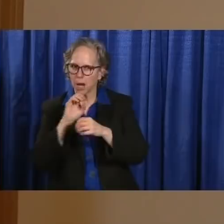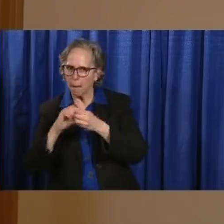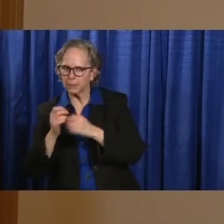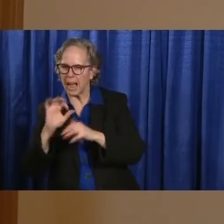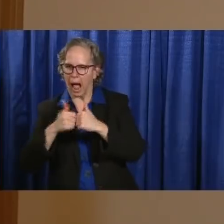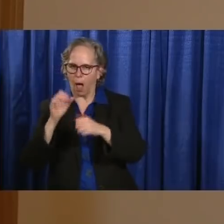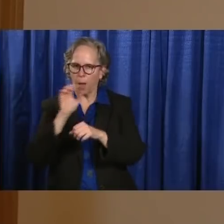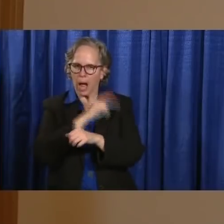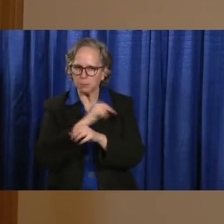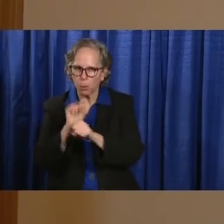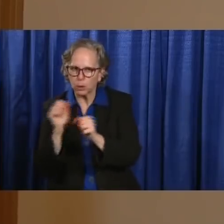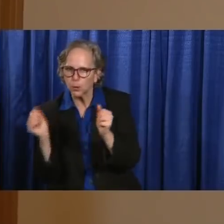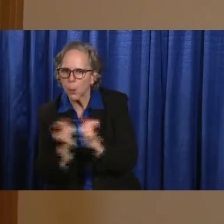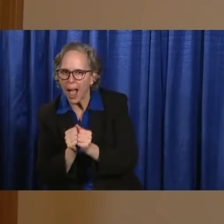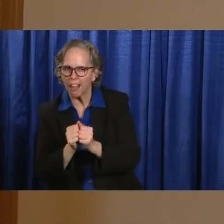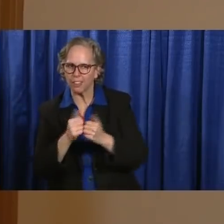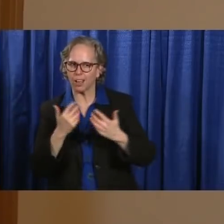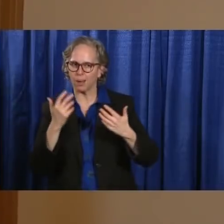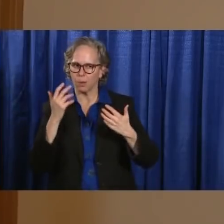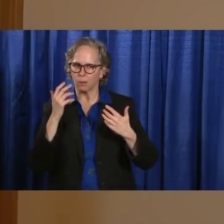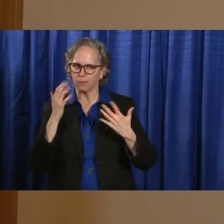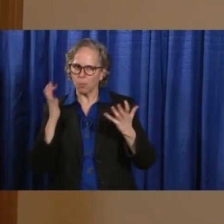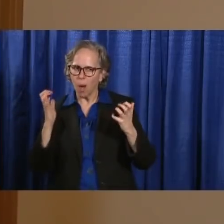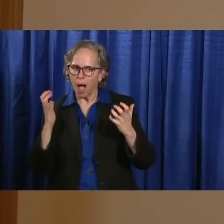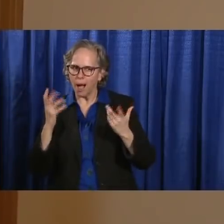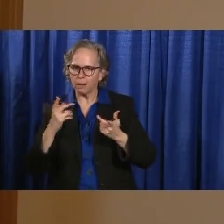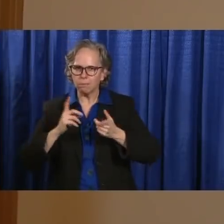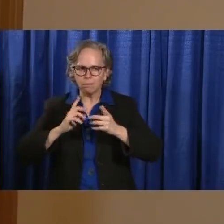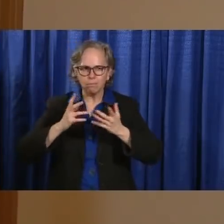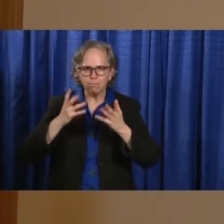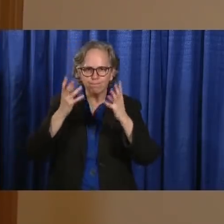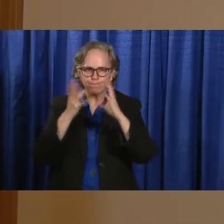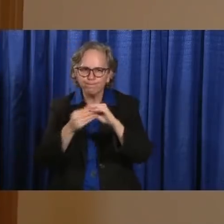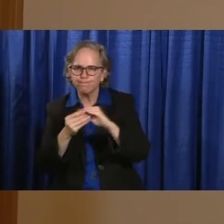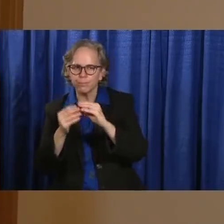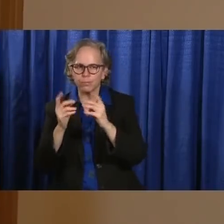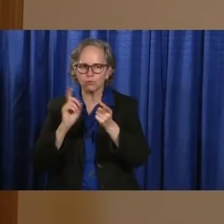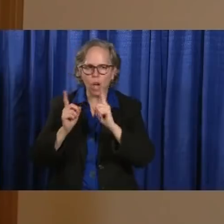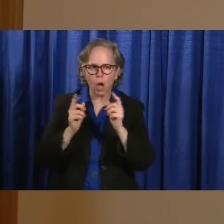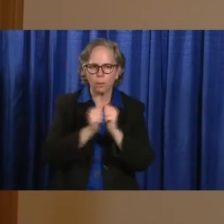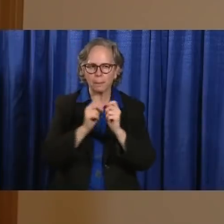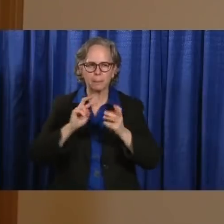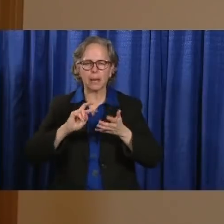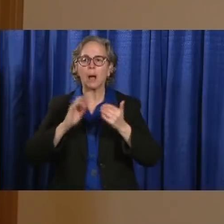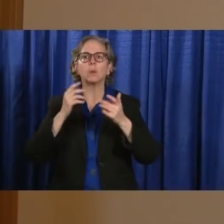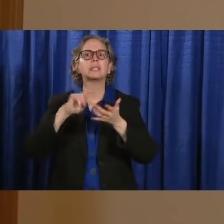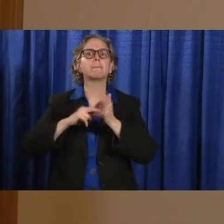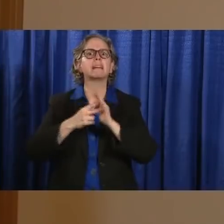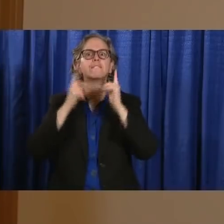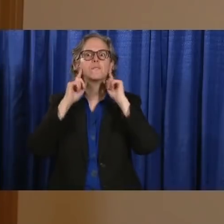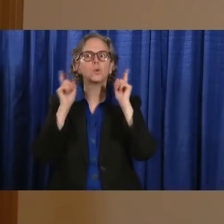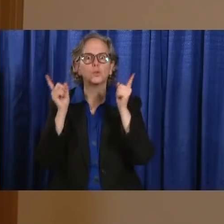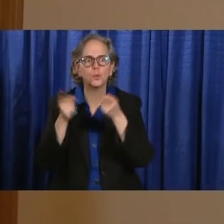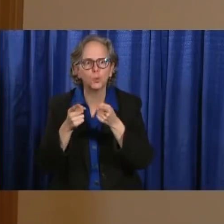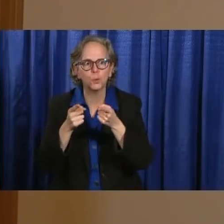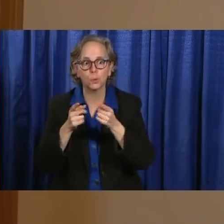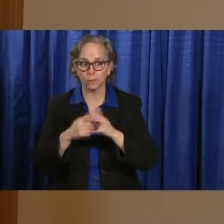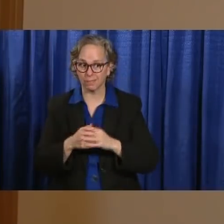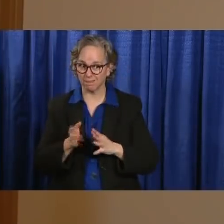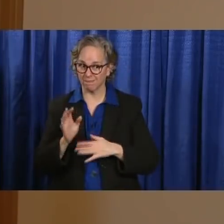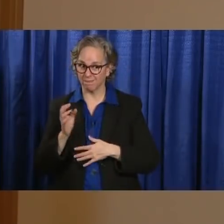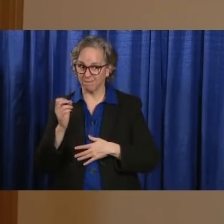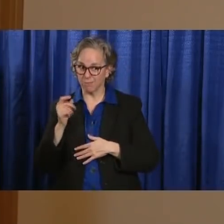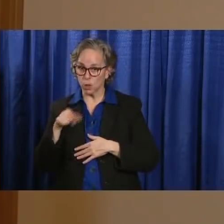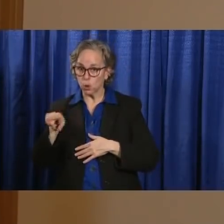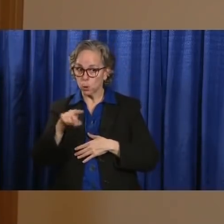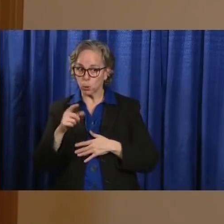talk to people about what it means for them. And just a little peek into that. What you will do when you're sick is what you normally would